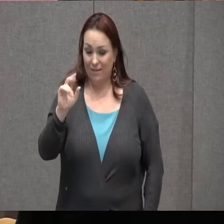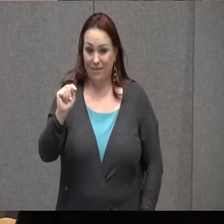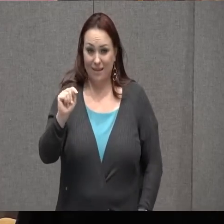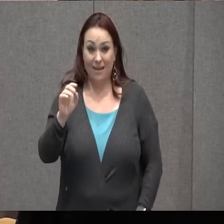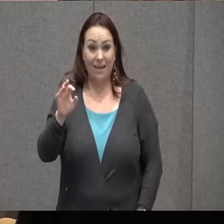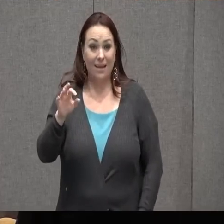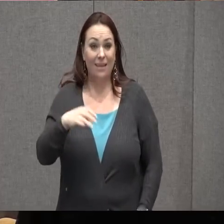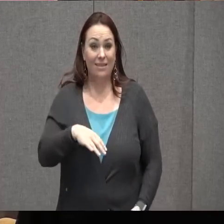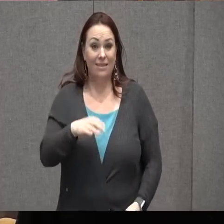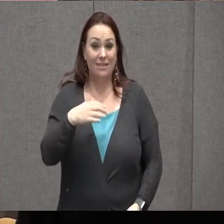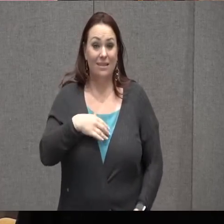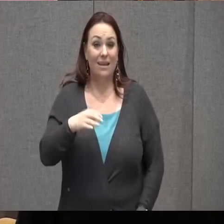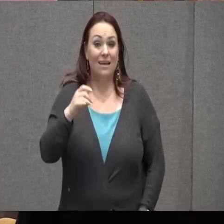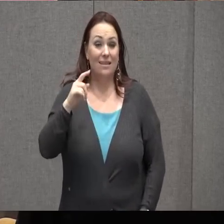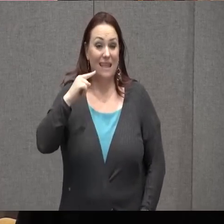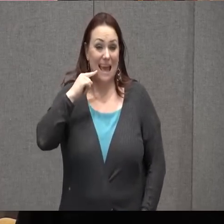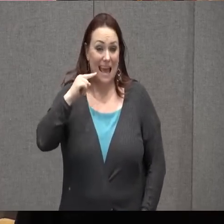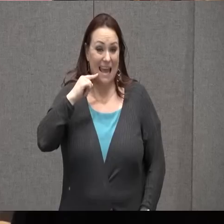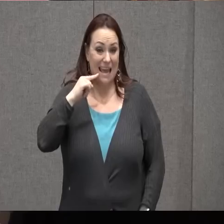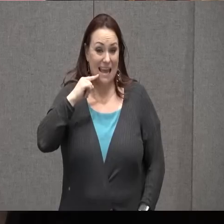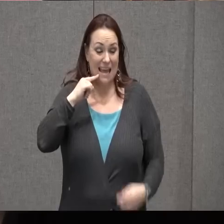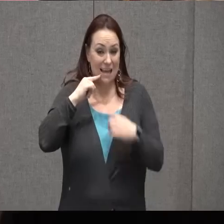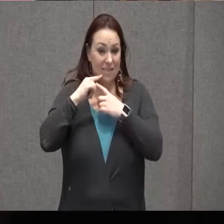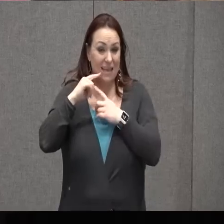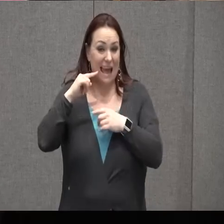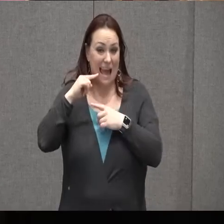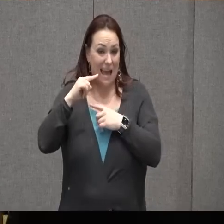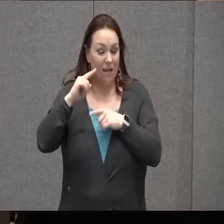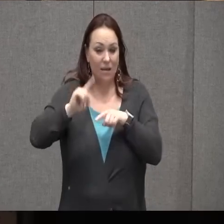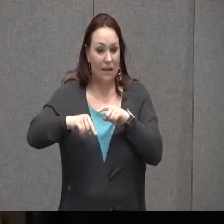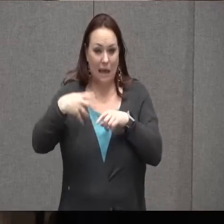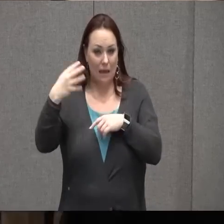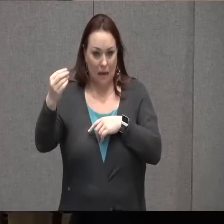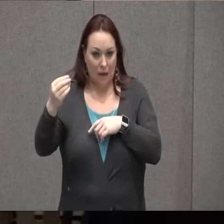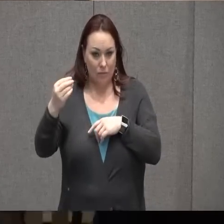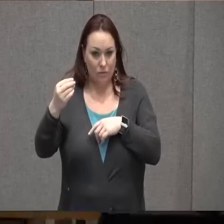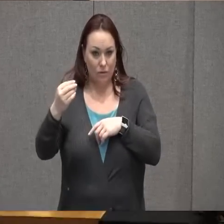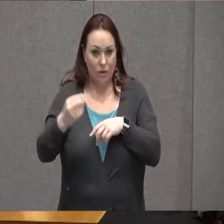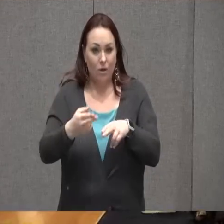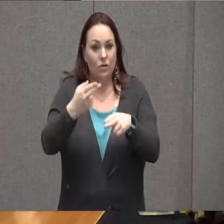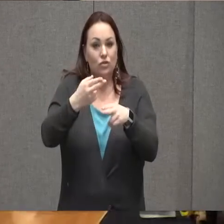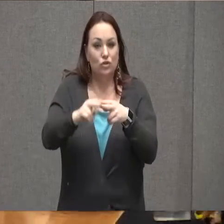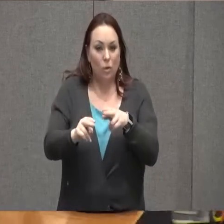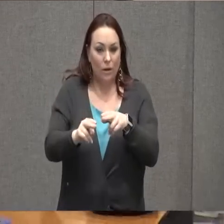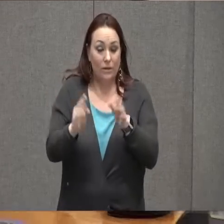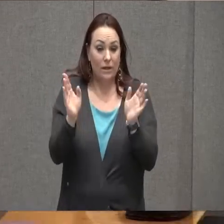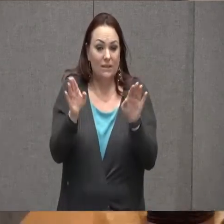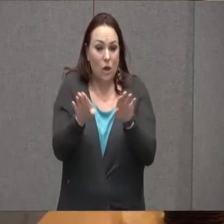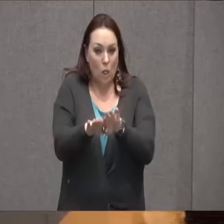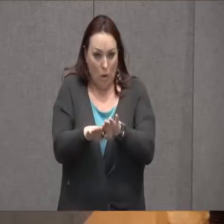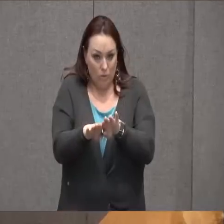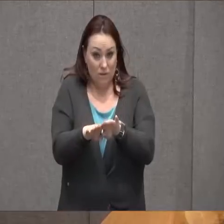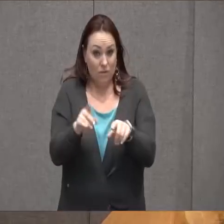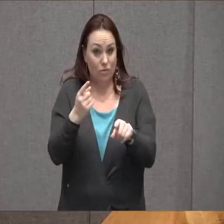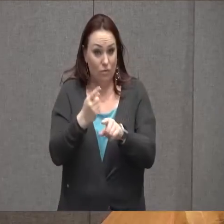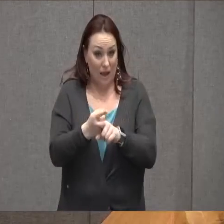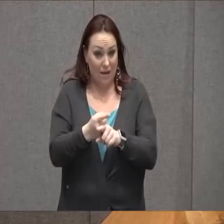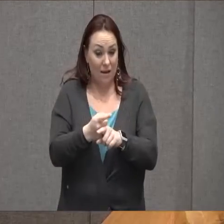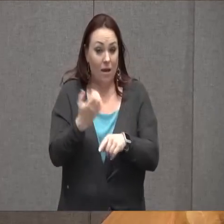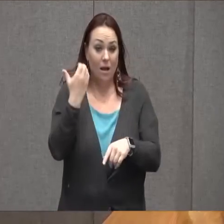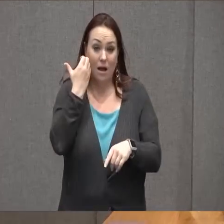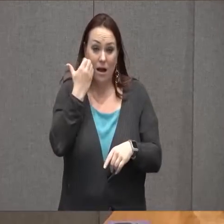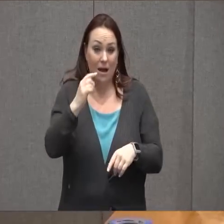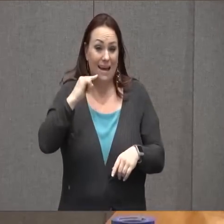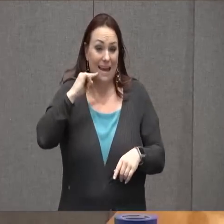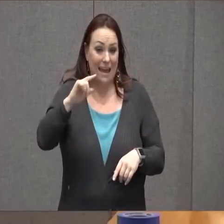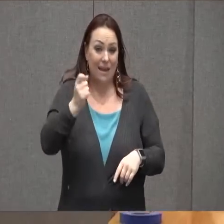A, the A, can't get out. So it's a short vowel. It's a closed vowel, right? Now, there are